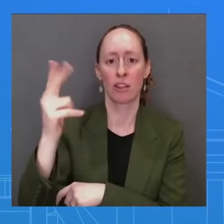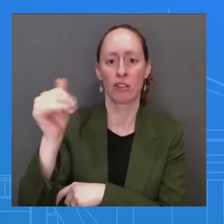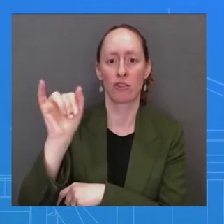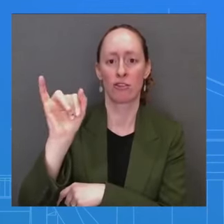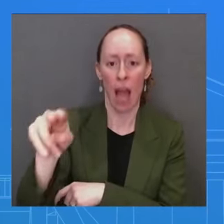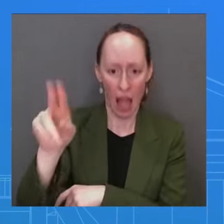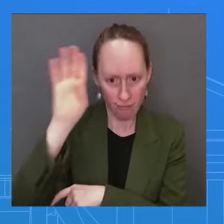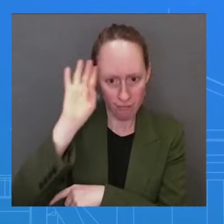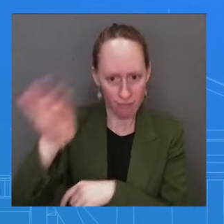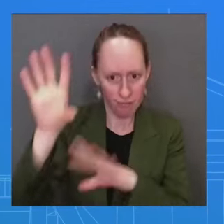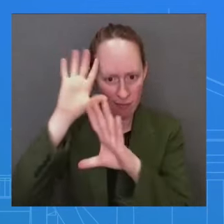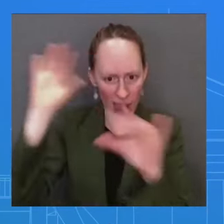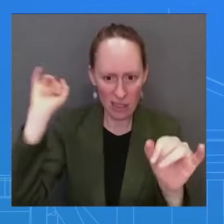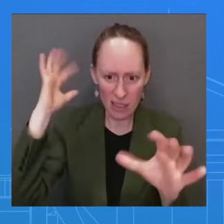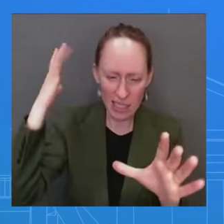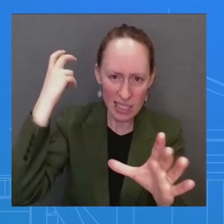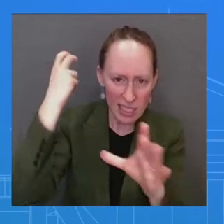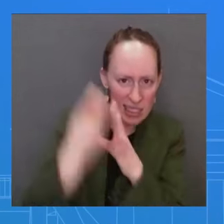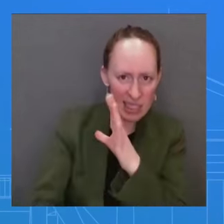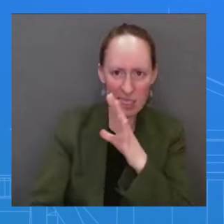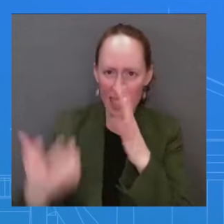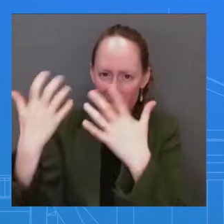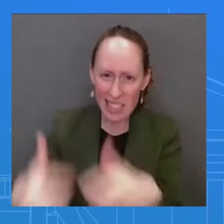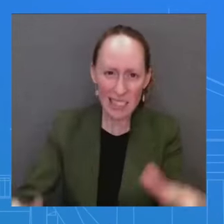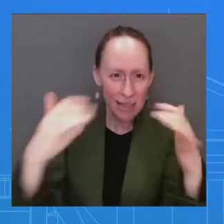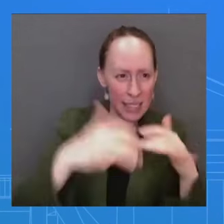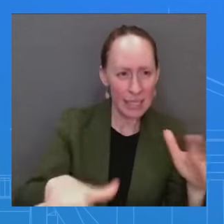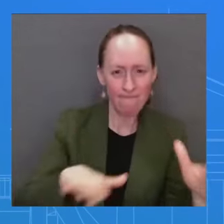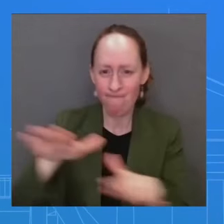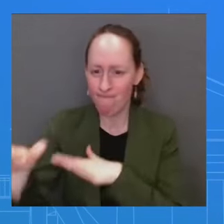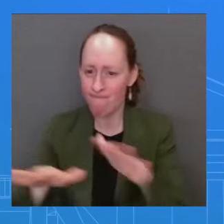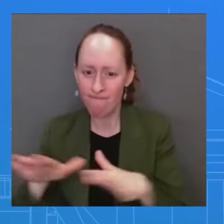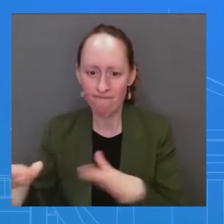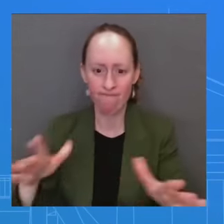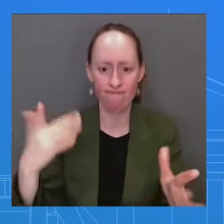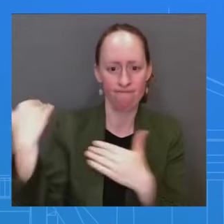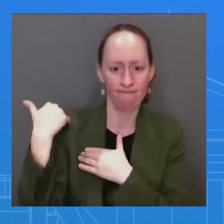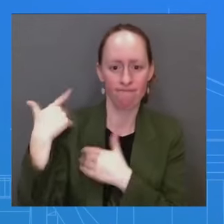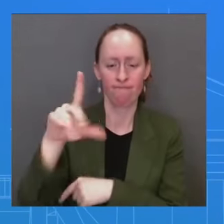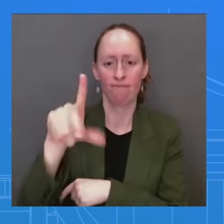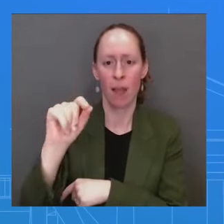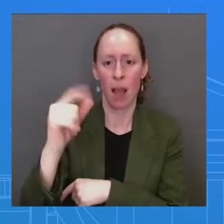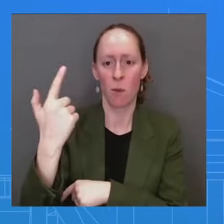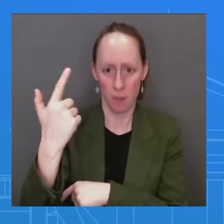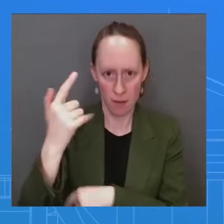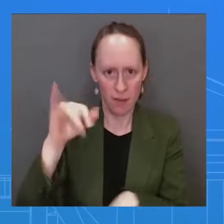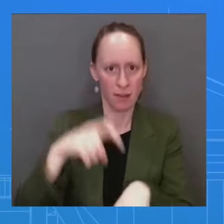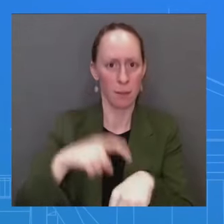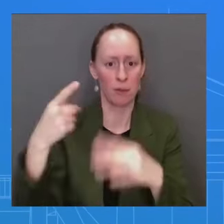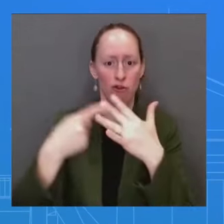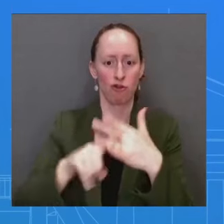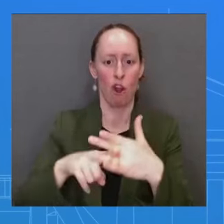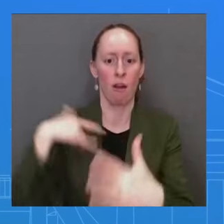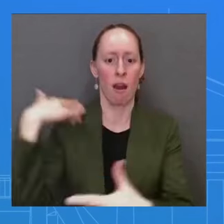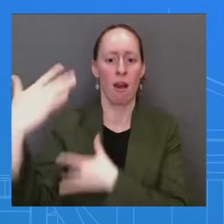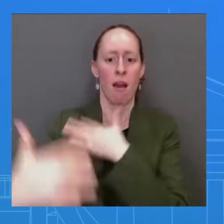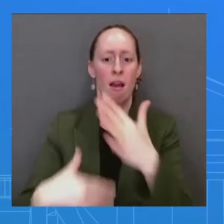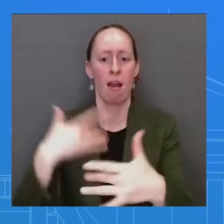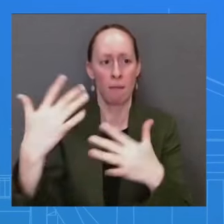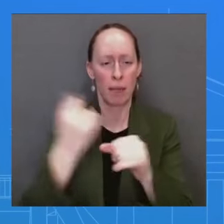mitigation in 2021 when he first came to office, How concerned should Americans be right now about supply chain